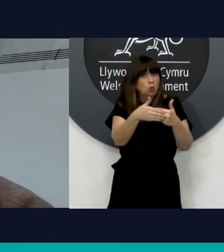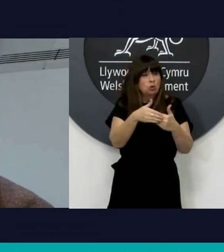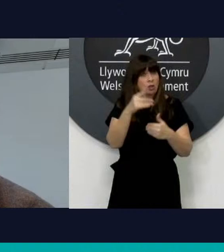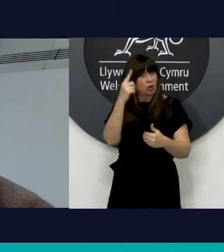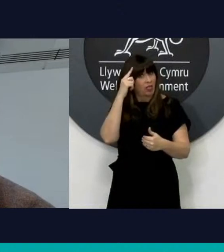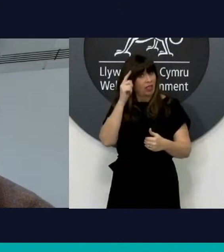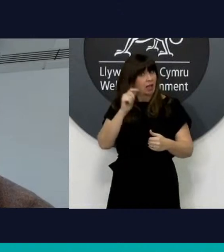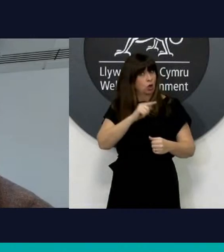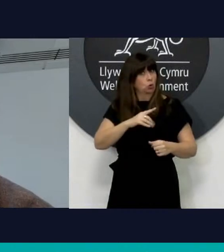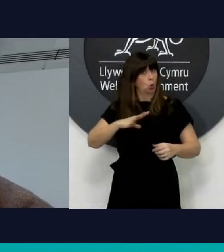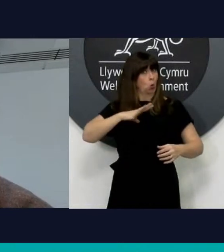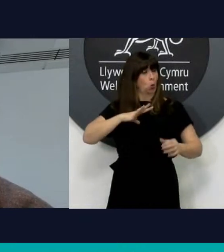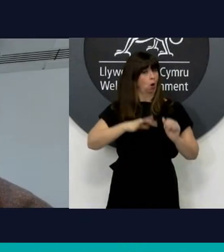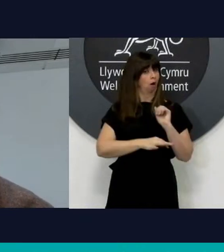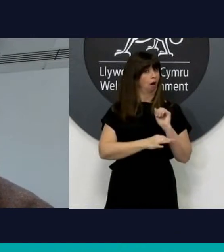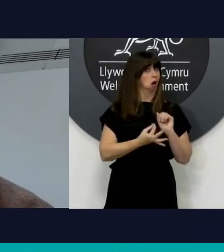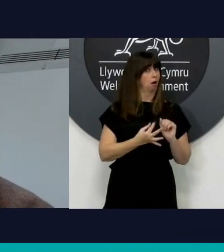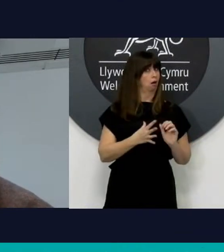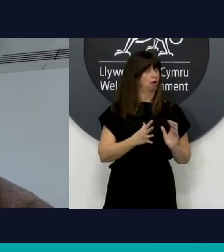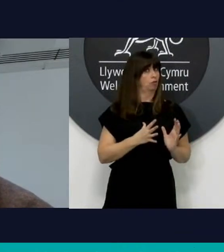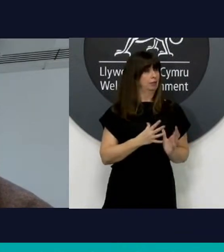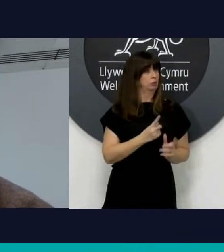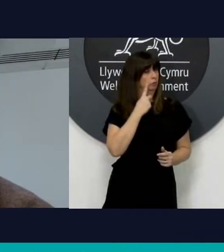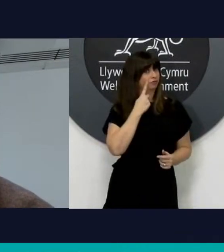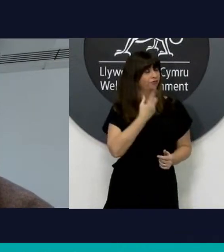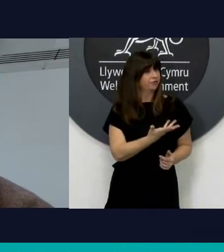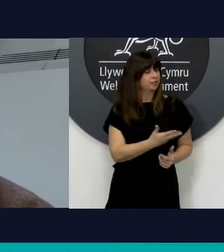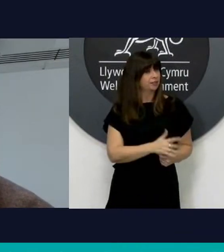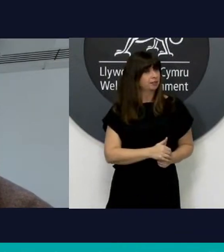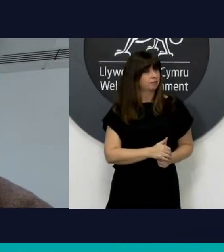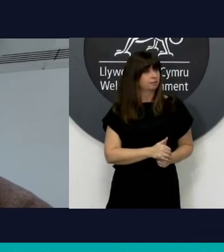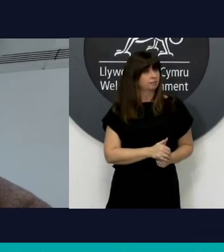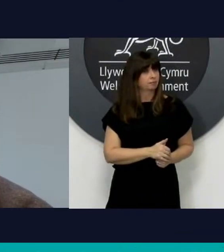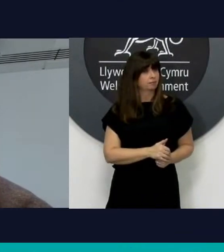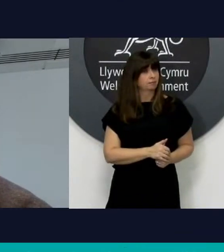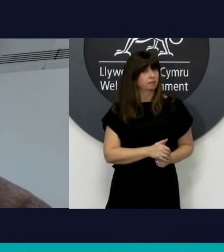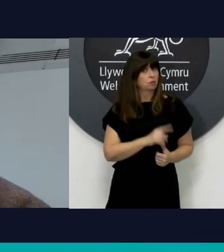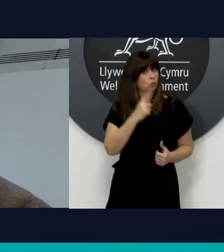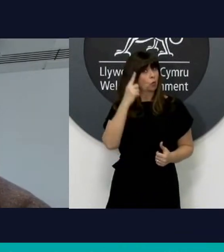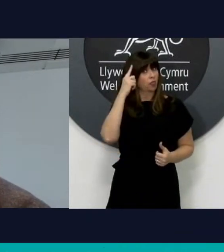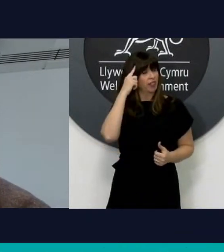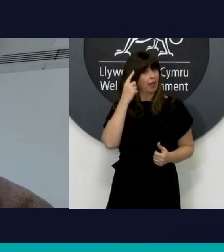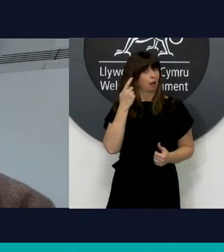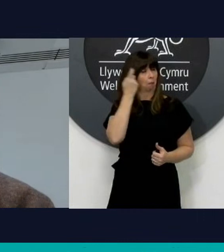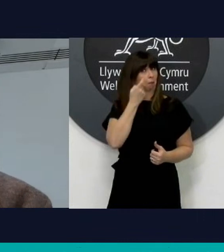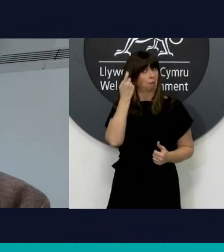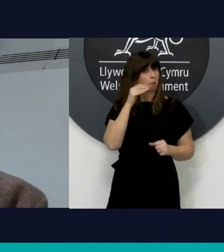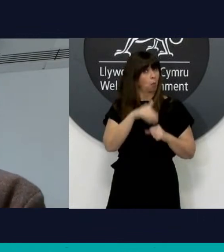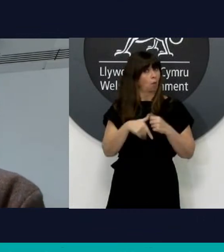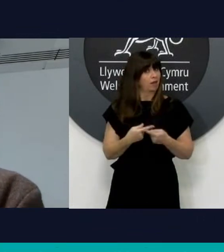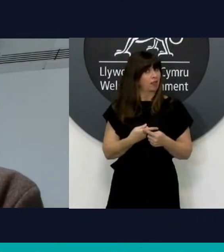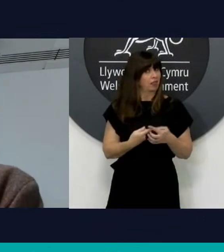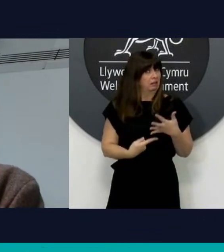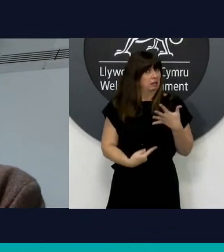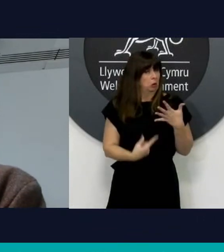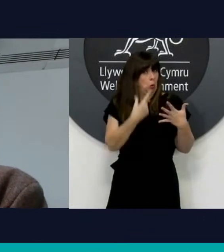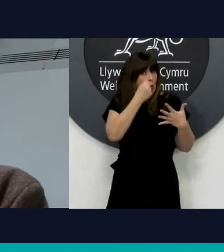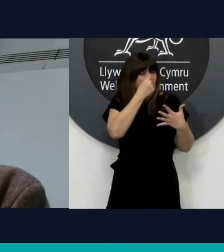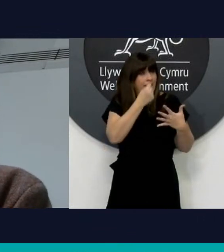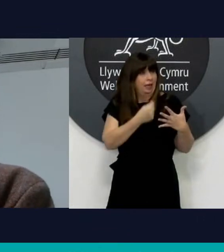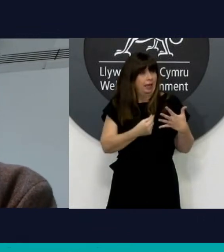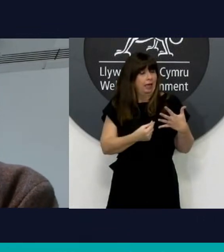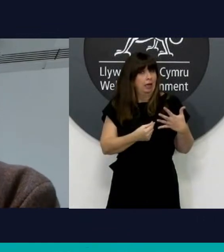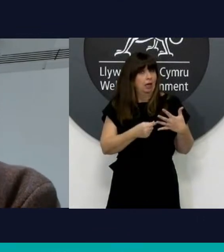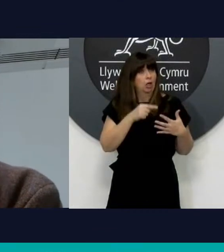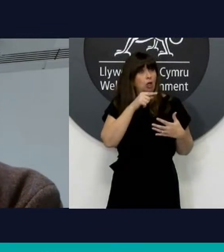of very restrictive measures. So could you say whether specifically those things are on the table, and related to that, whether or not